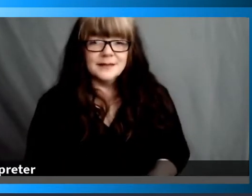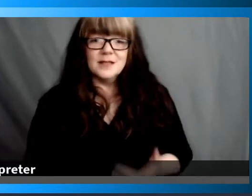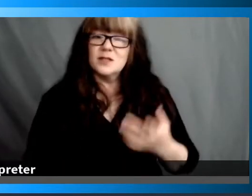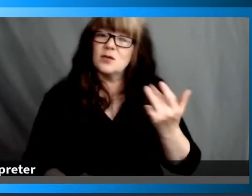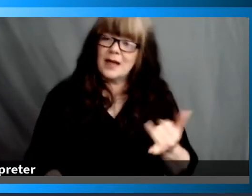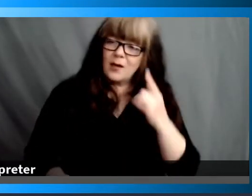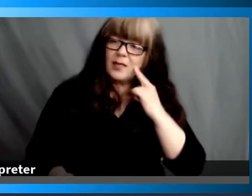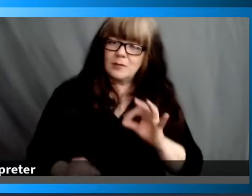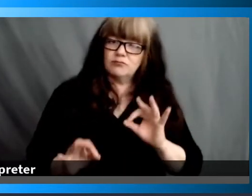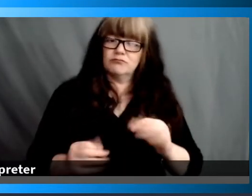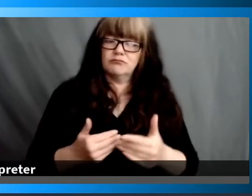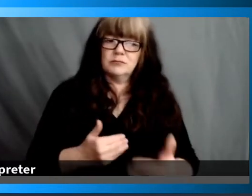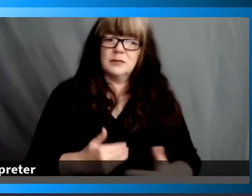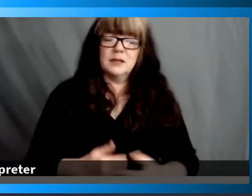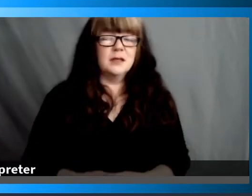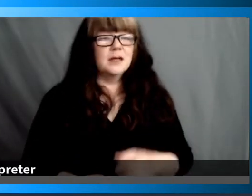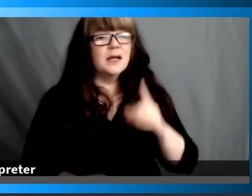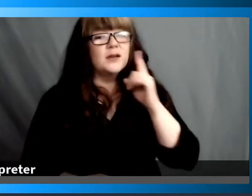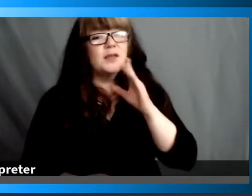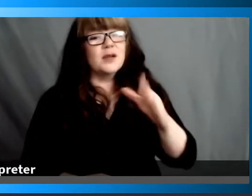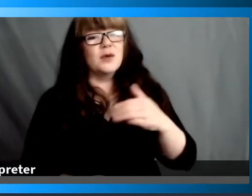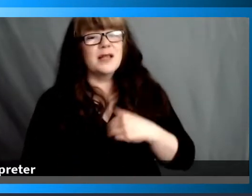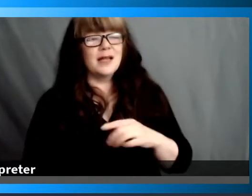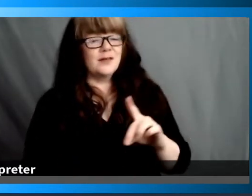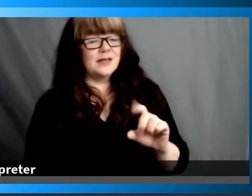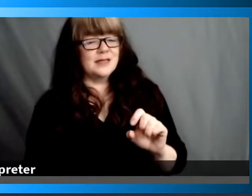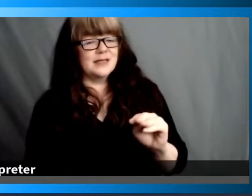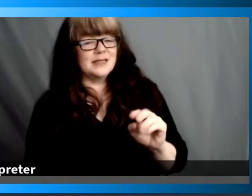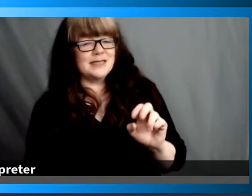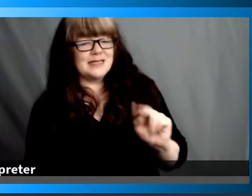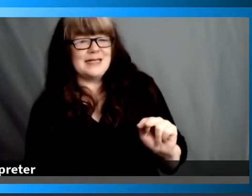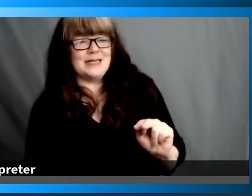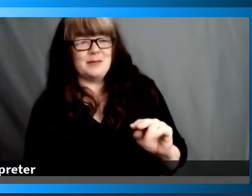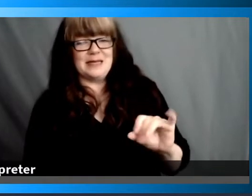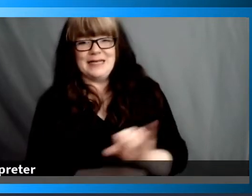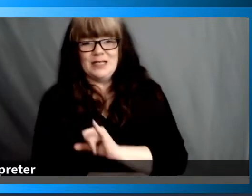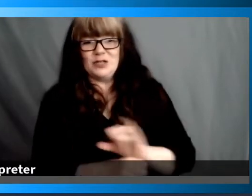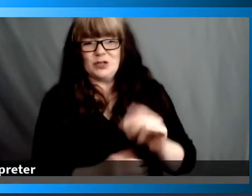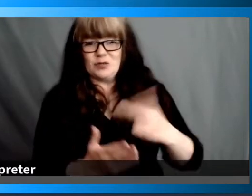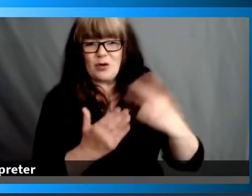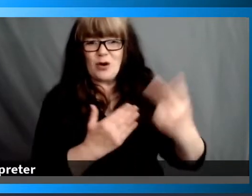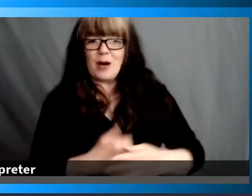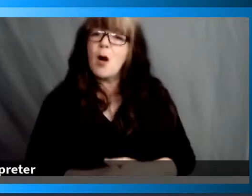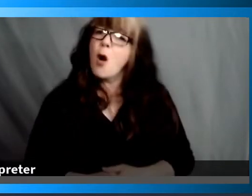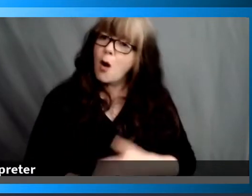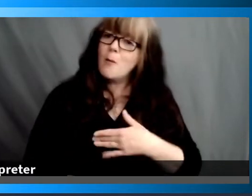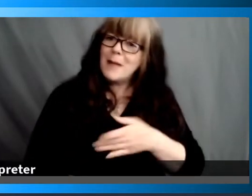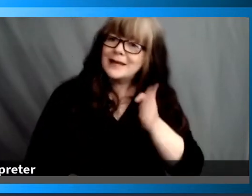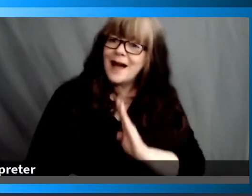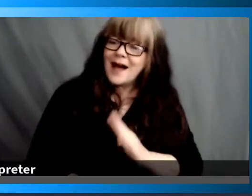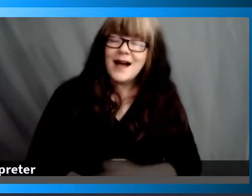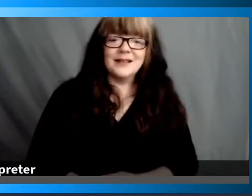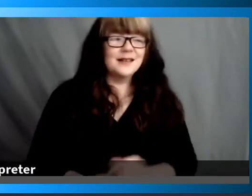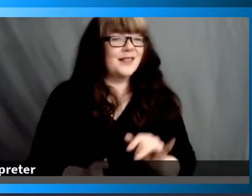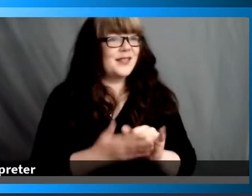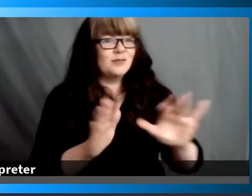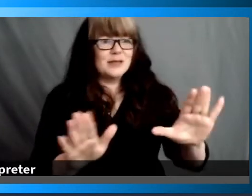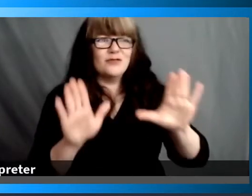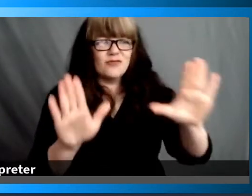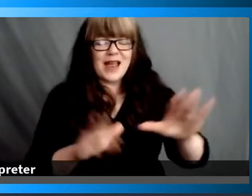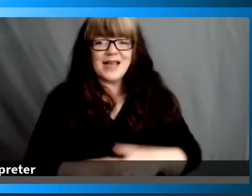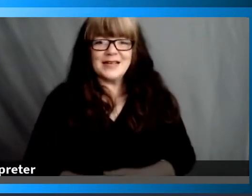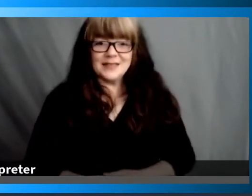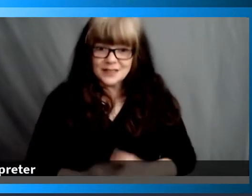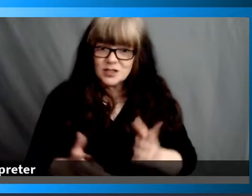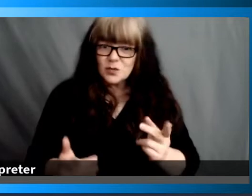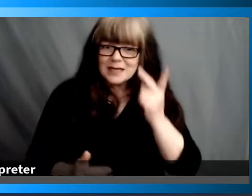have like some sort of demon intern program? Like, oh my God. Integrate. That's true. That's a great one. That would be good. Don't you want